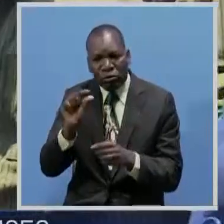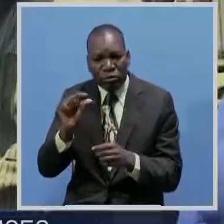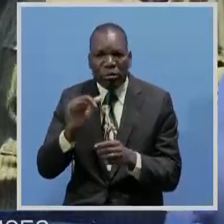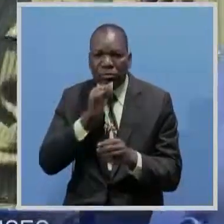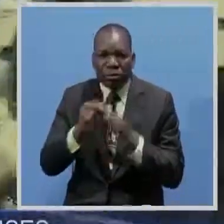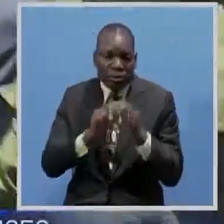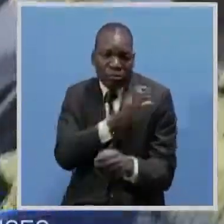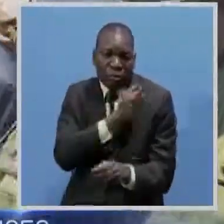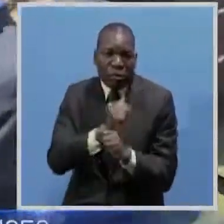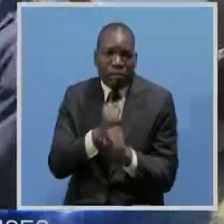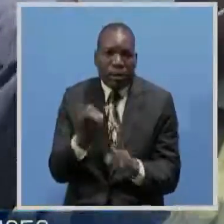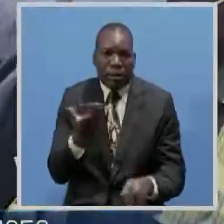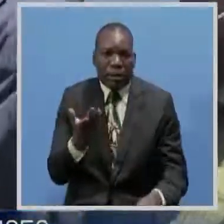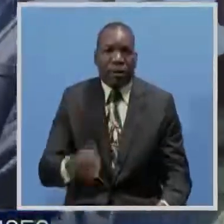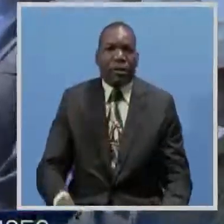very